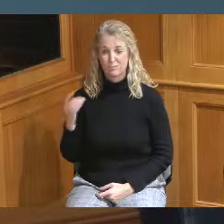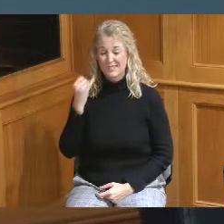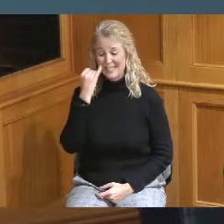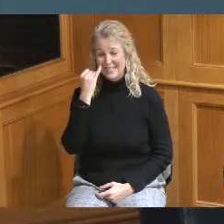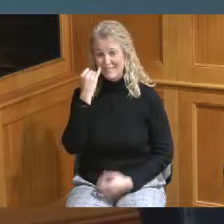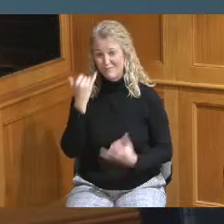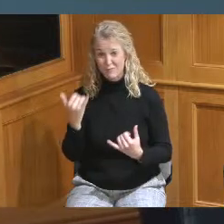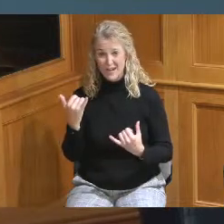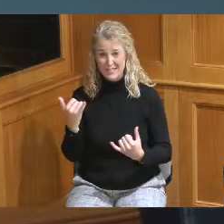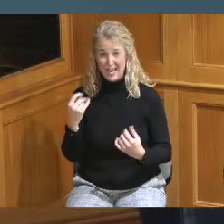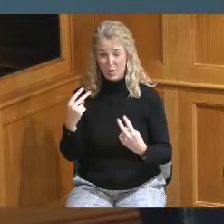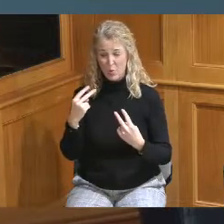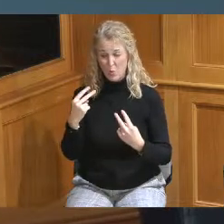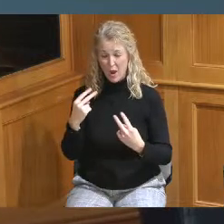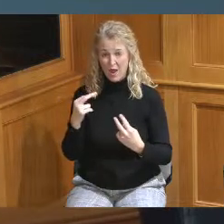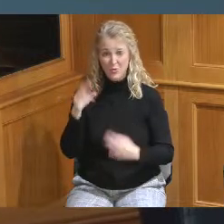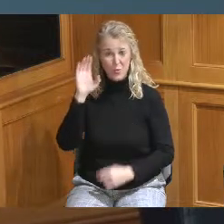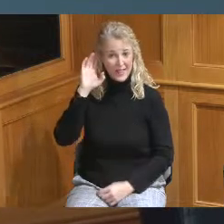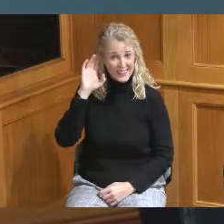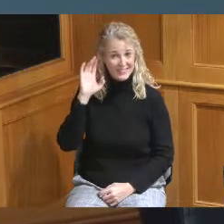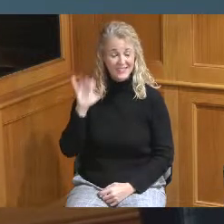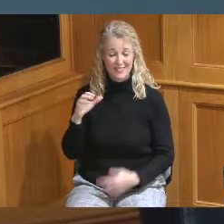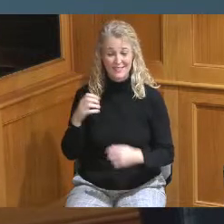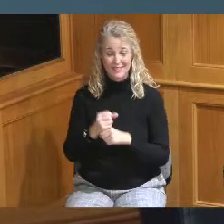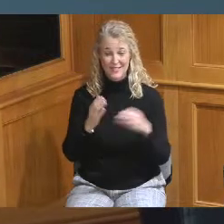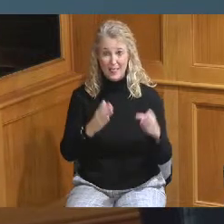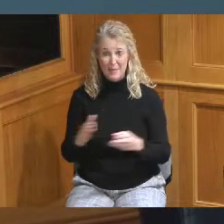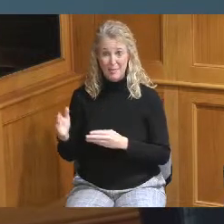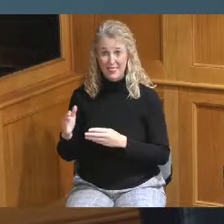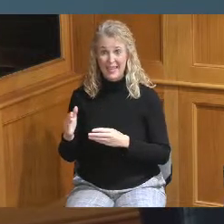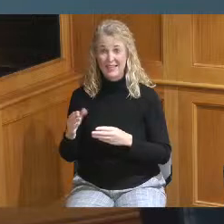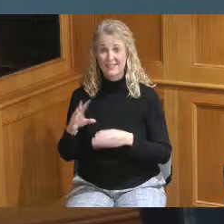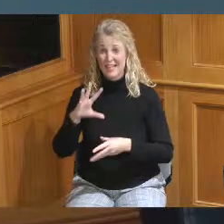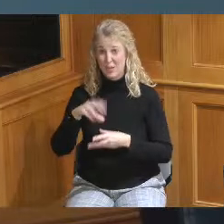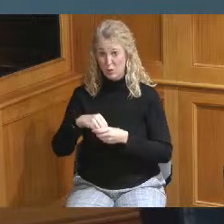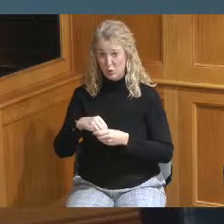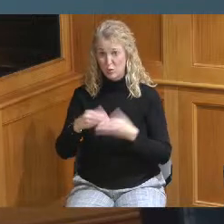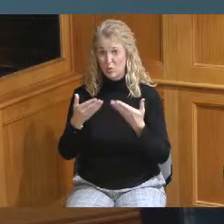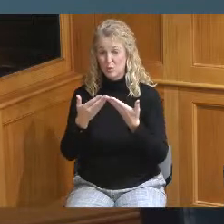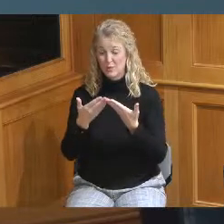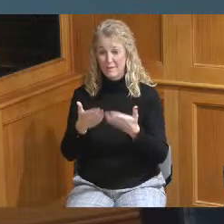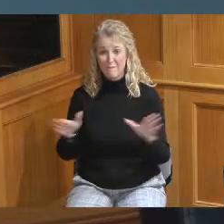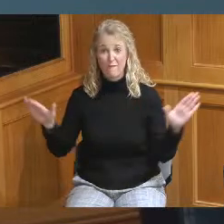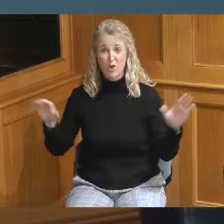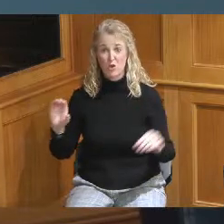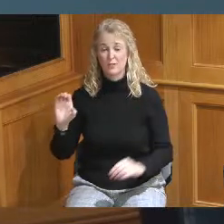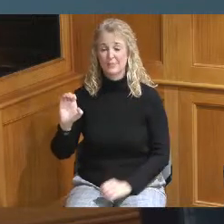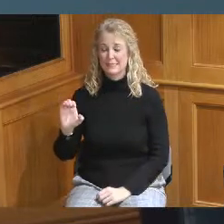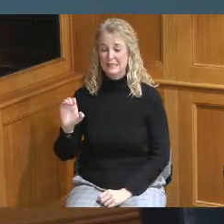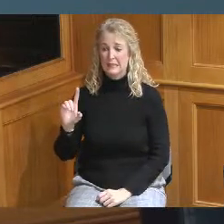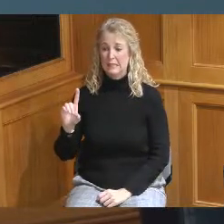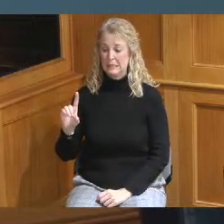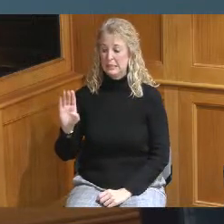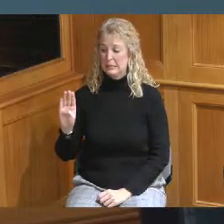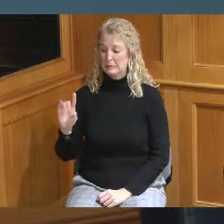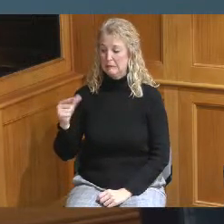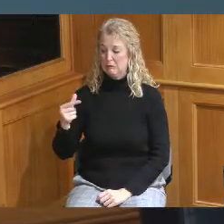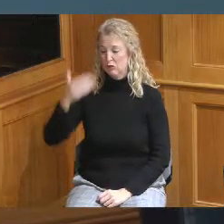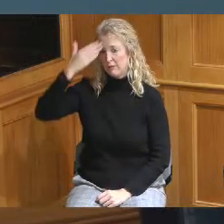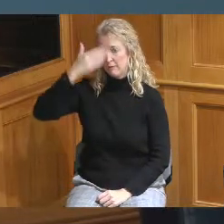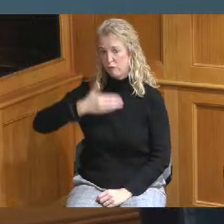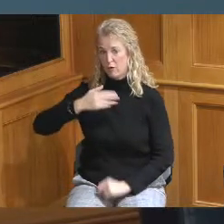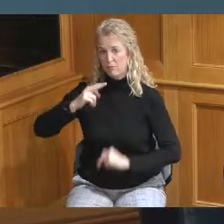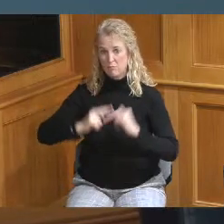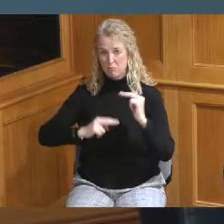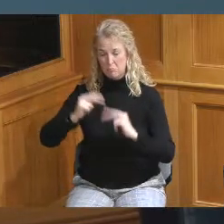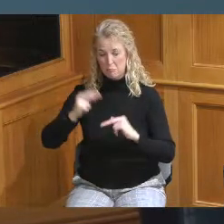listening, the consolidated plan includes the countywide CDBG facade improvement program,